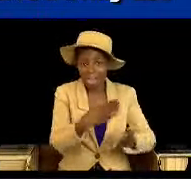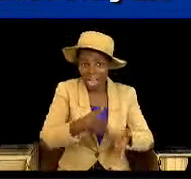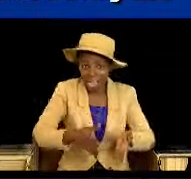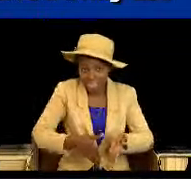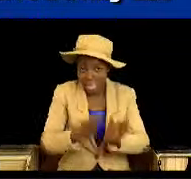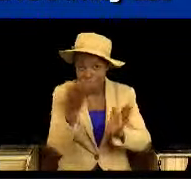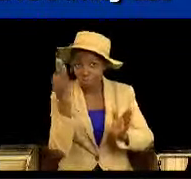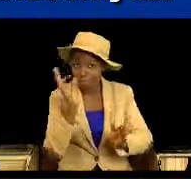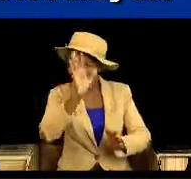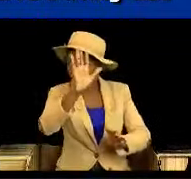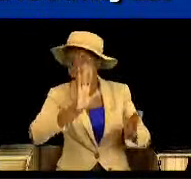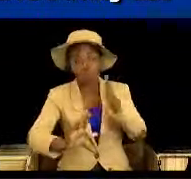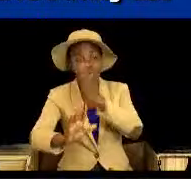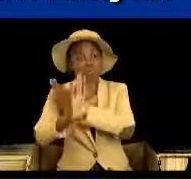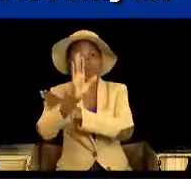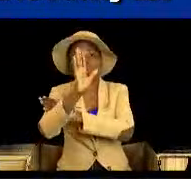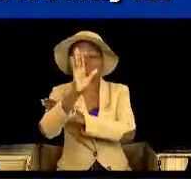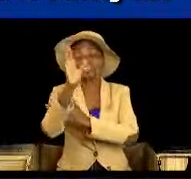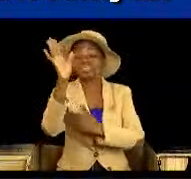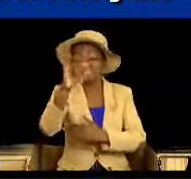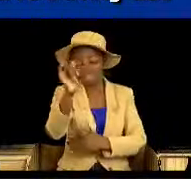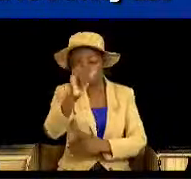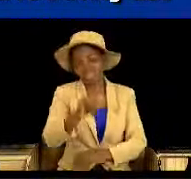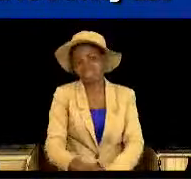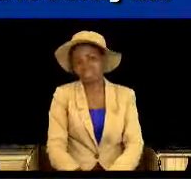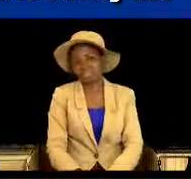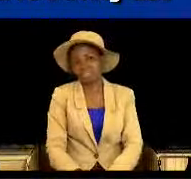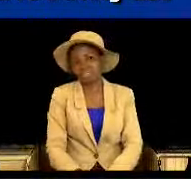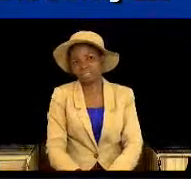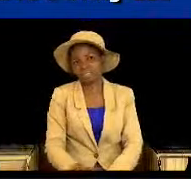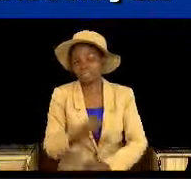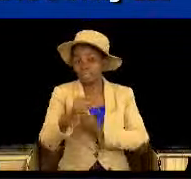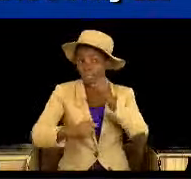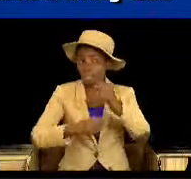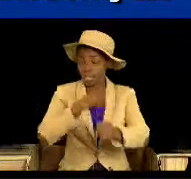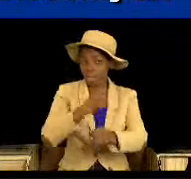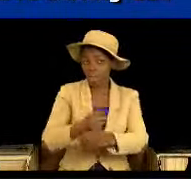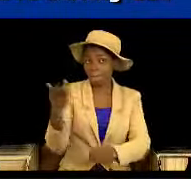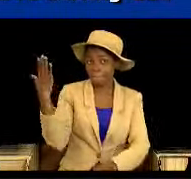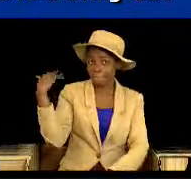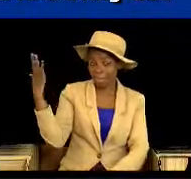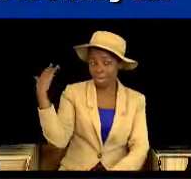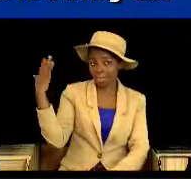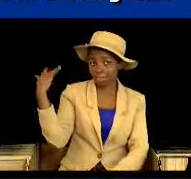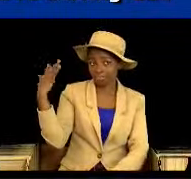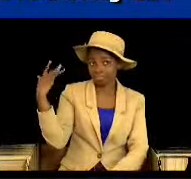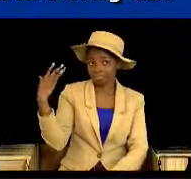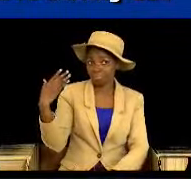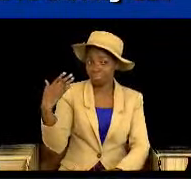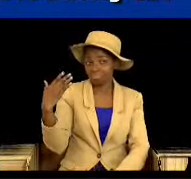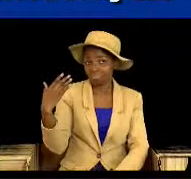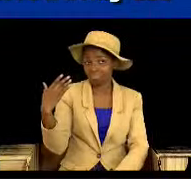God years back years back was it was it long with got